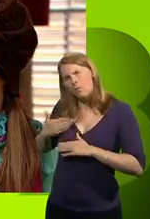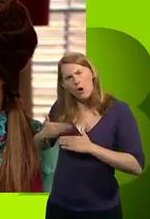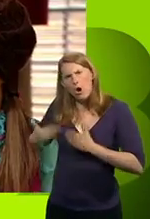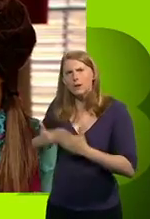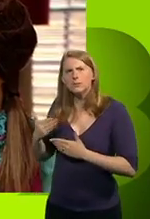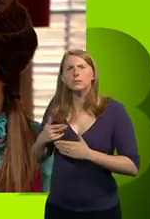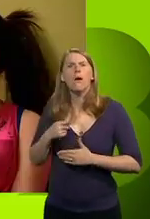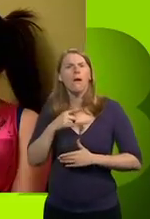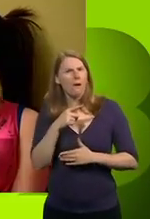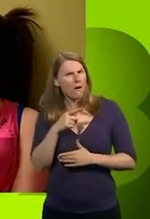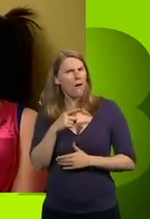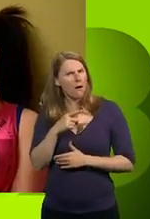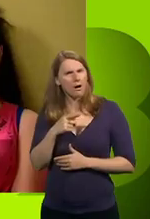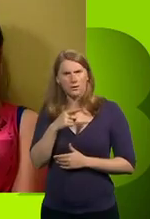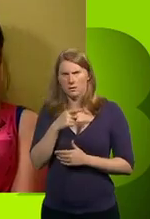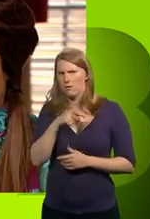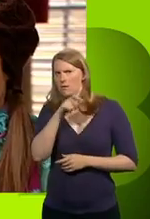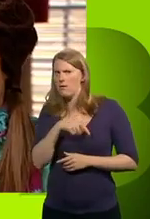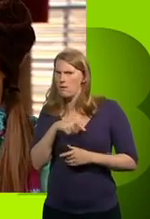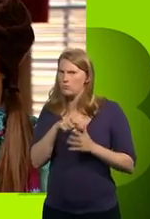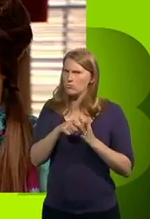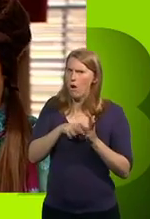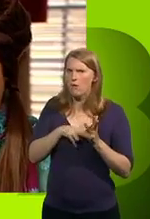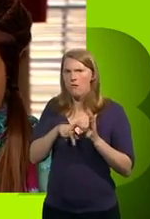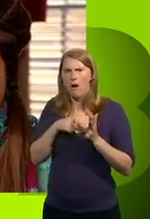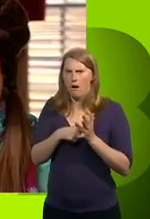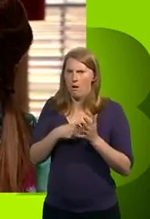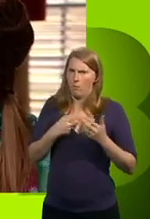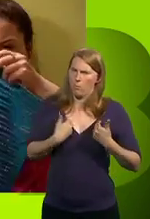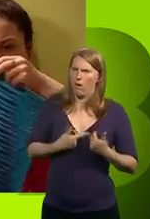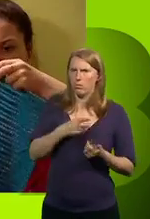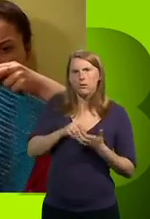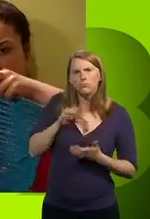donor, eh? Millionaire with a soft spot for dogs? I've got enough money, it's knitters I really need.